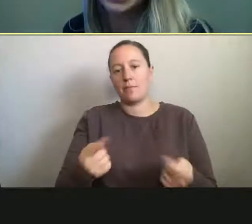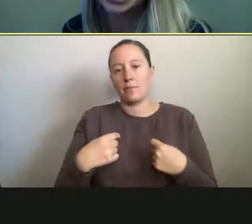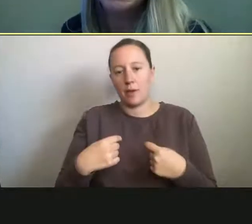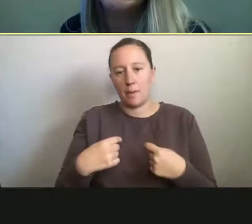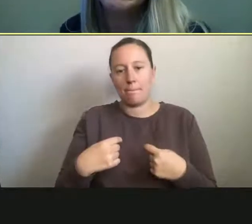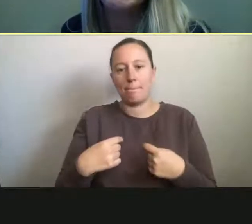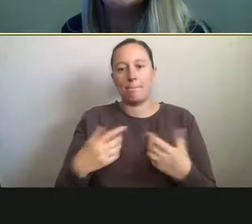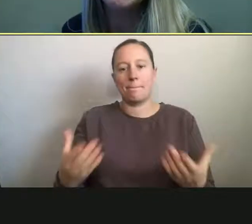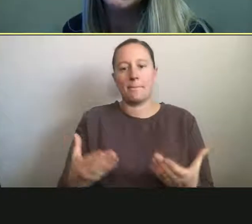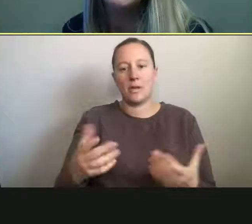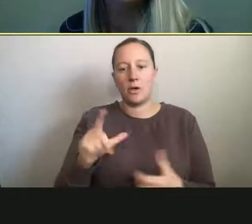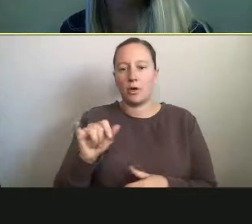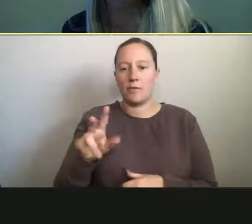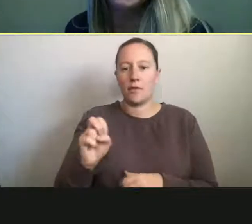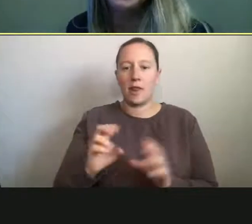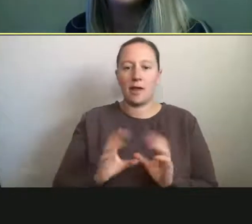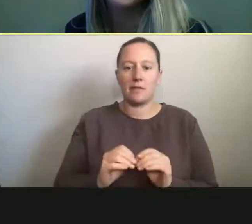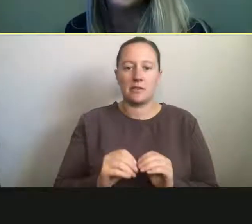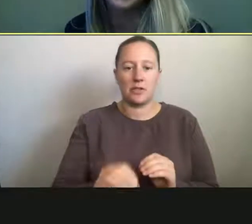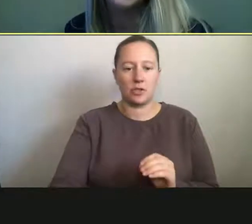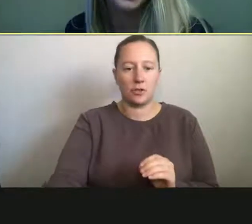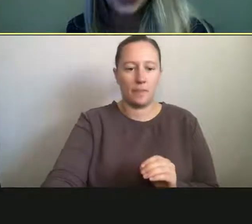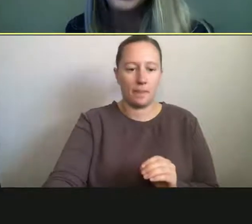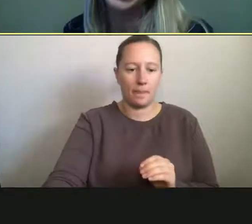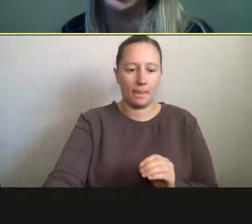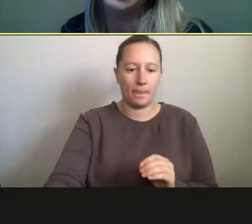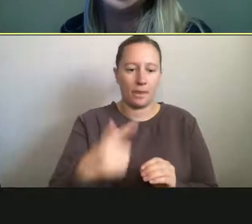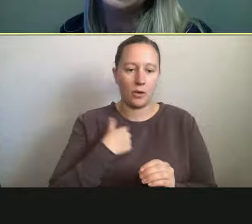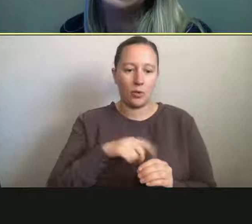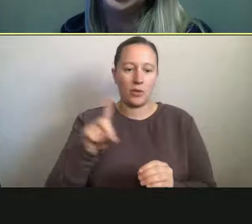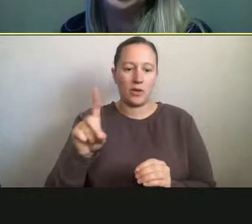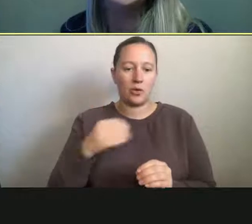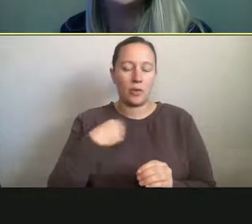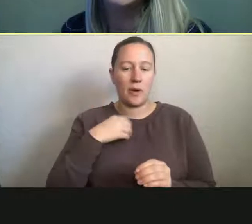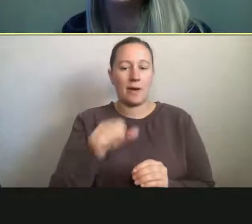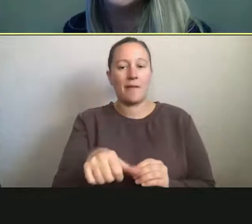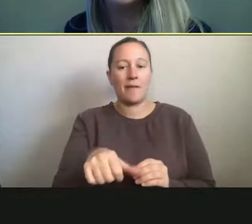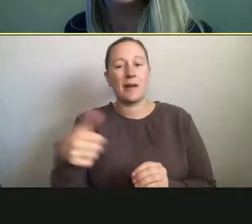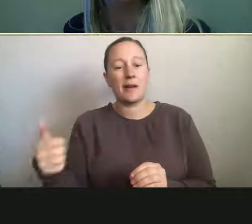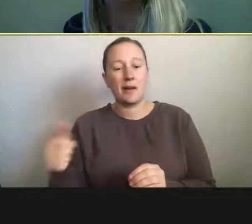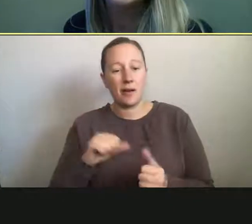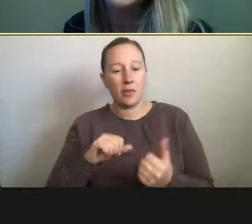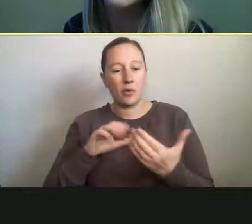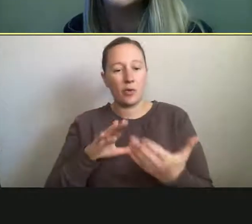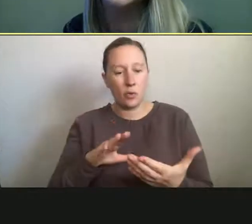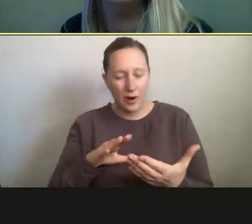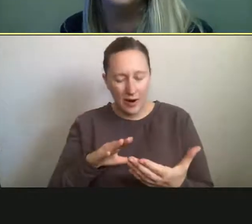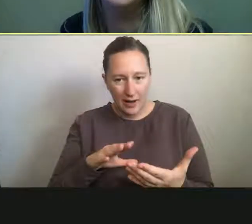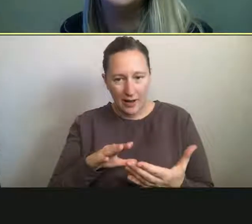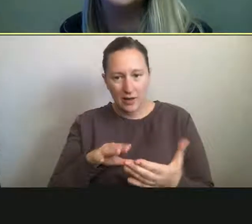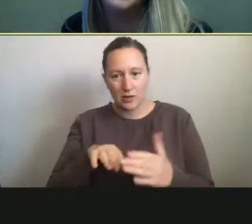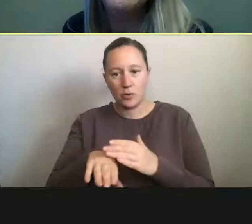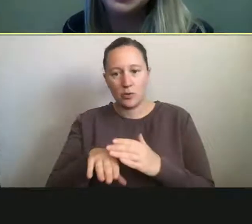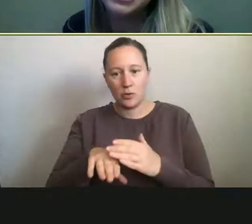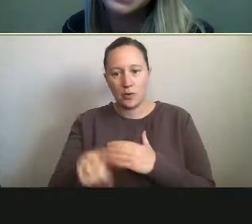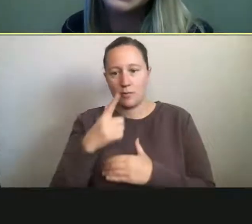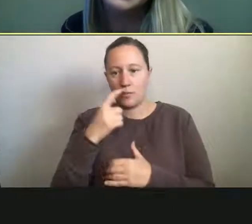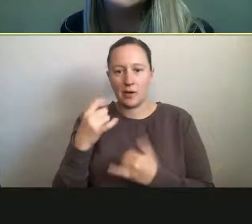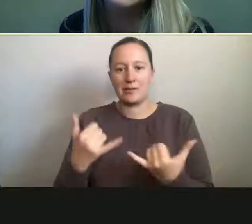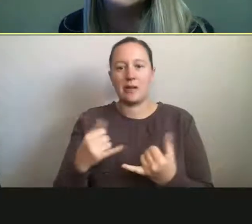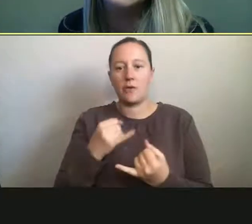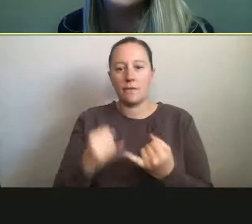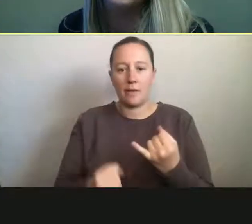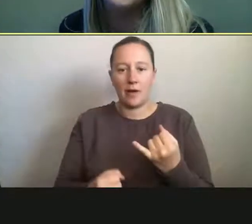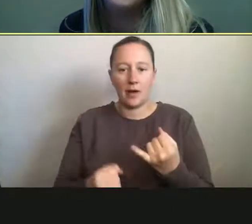live session. So we do have another way to access materials as we're at the conclusion of our